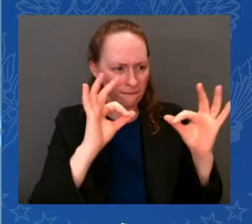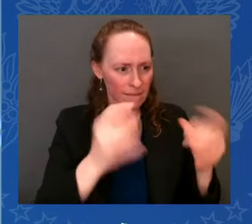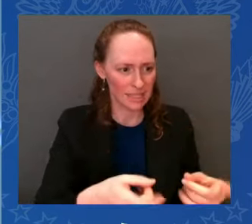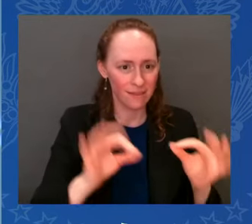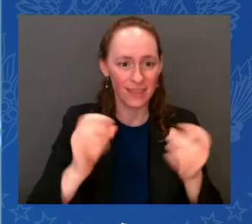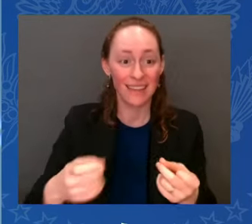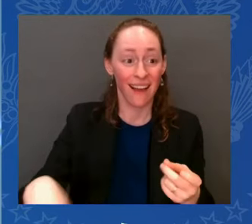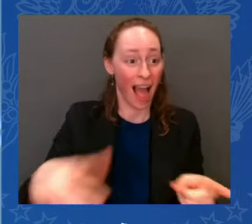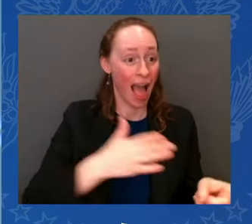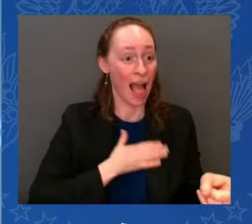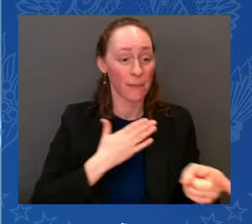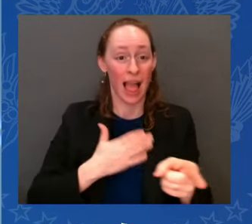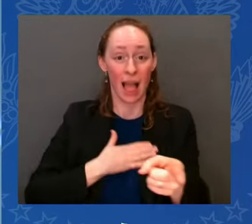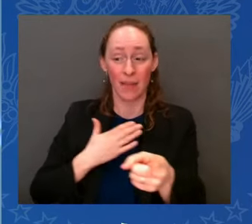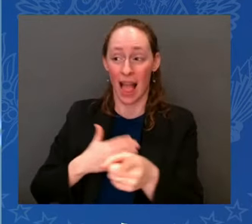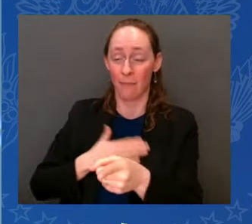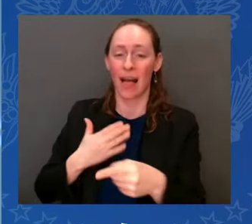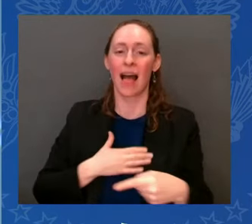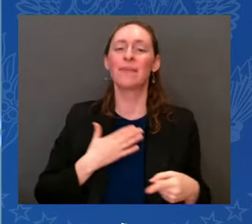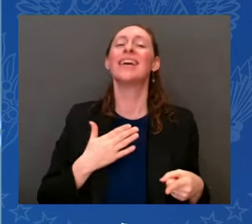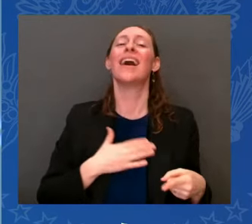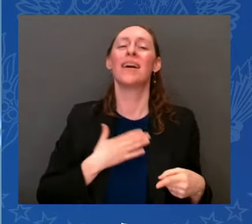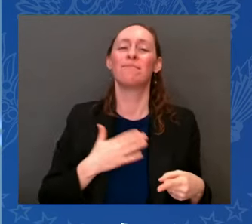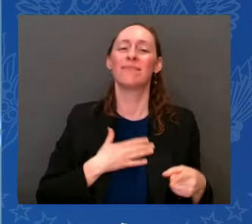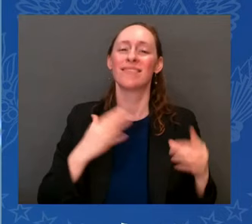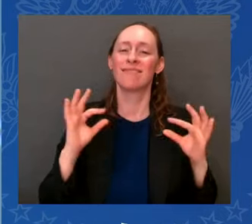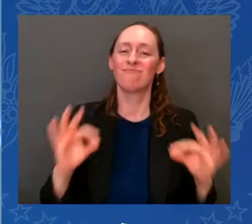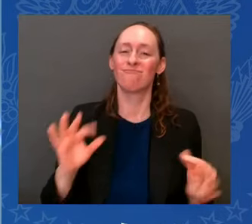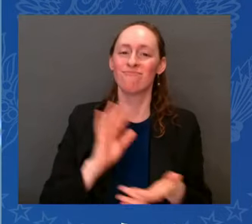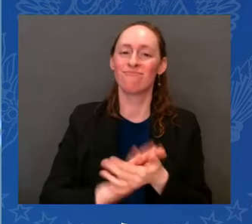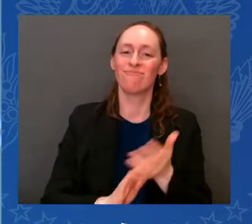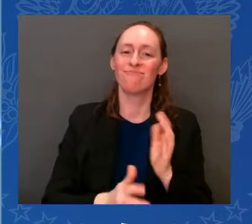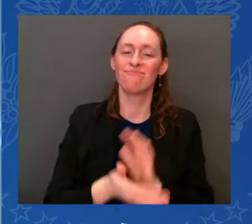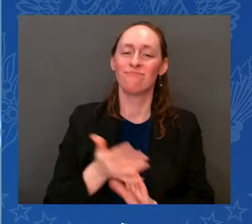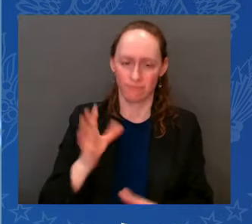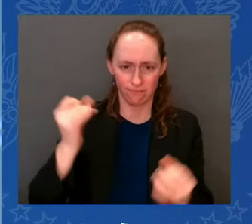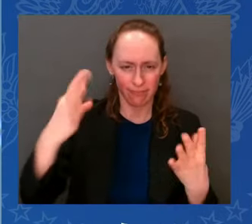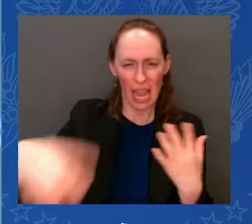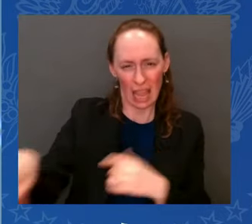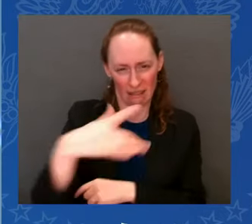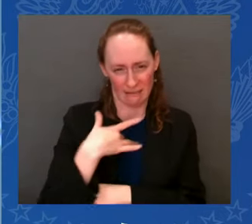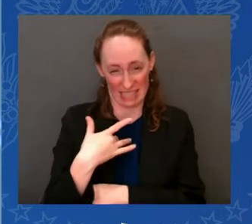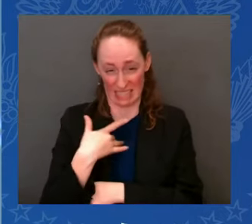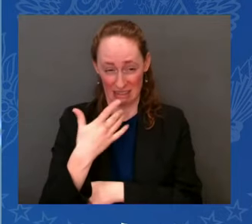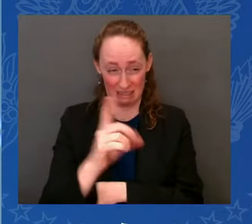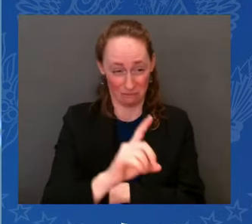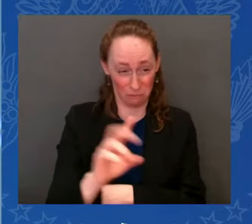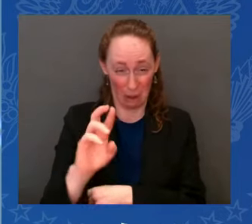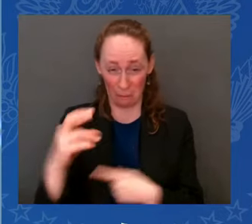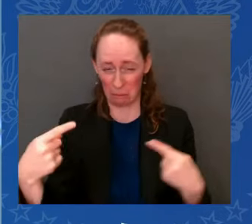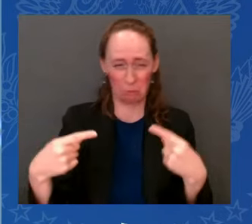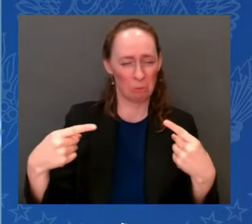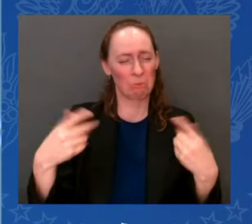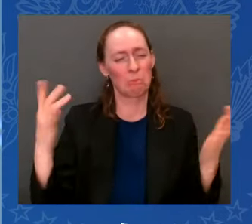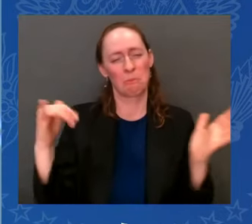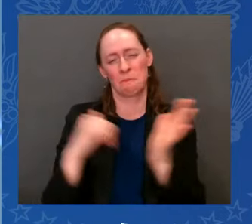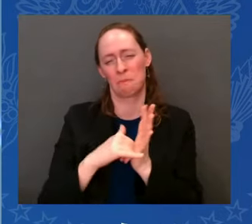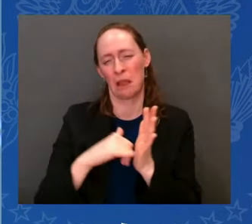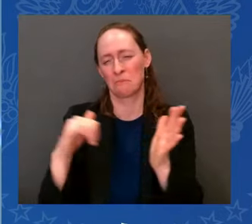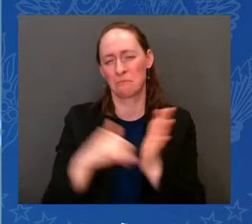together. And, you know, there's always been competition, but in the last 10, 12 years, it's been particularly